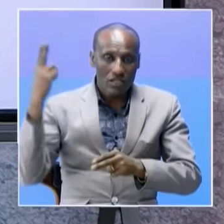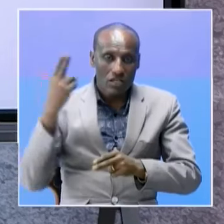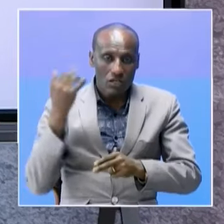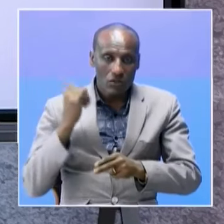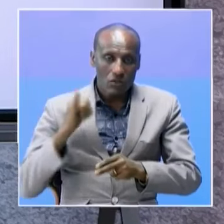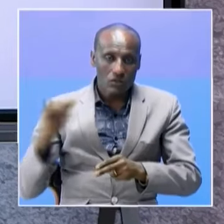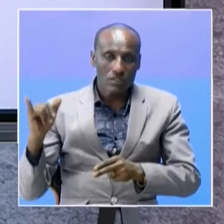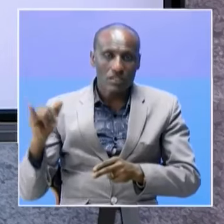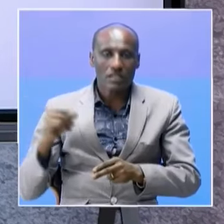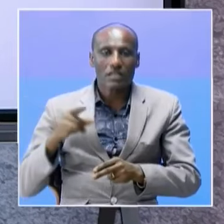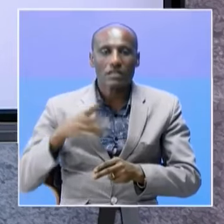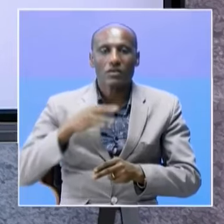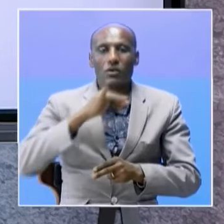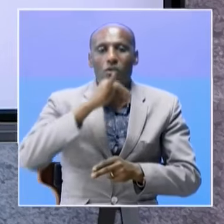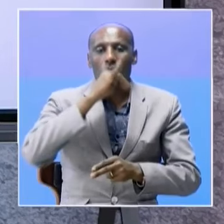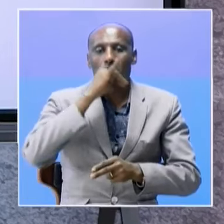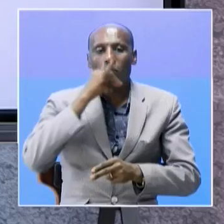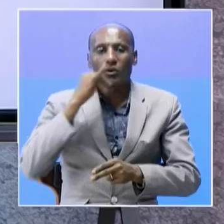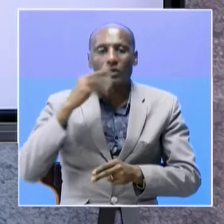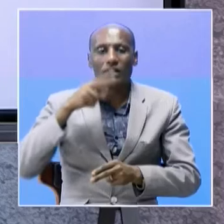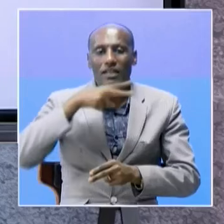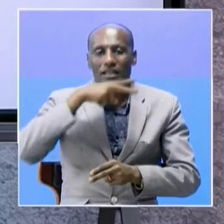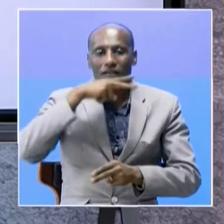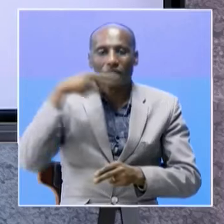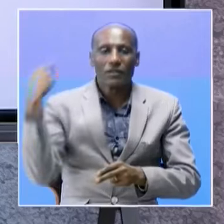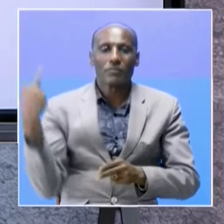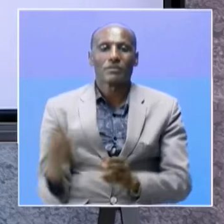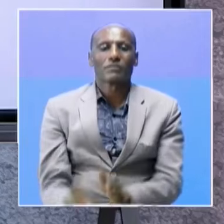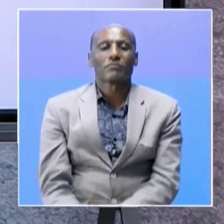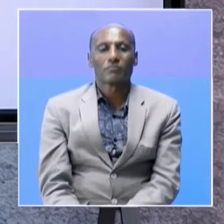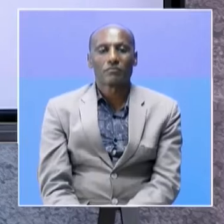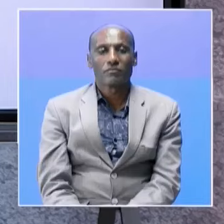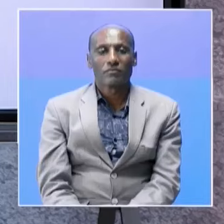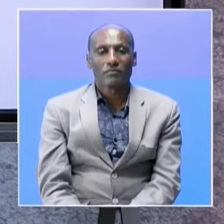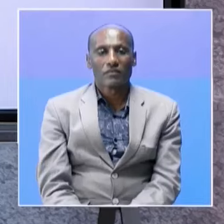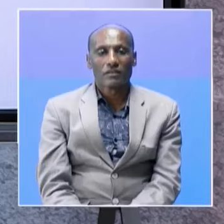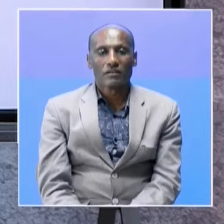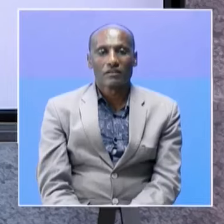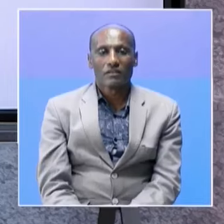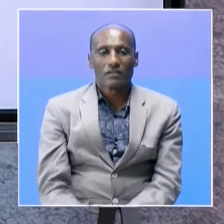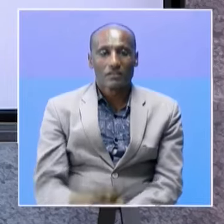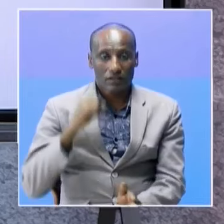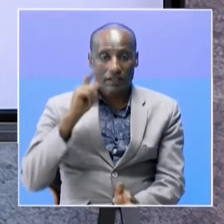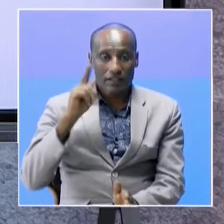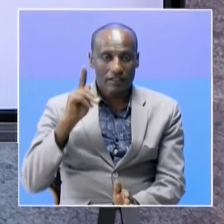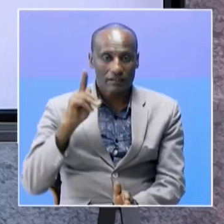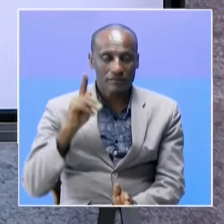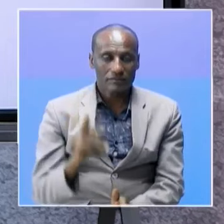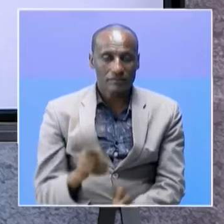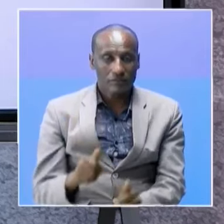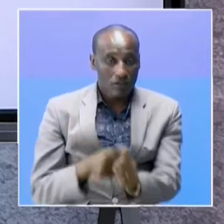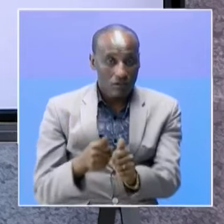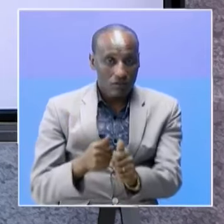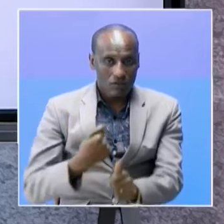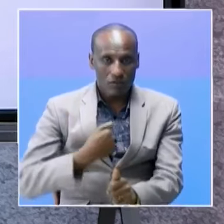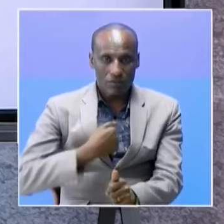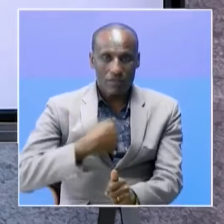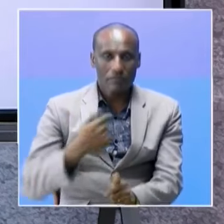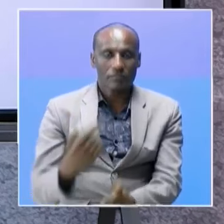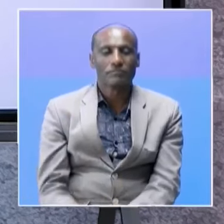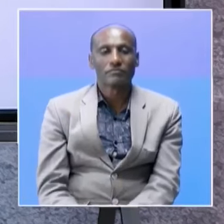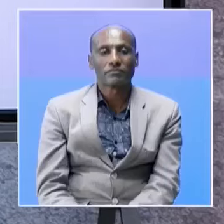us how to express possibility and probability in your sentence. Okay? Follow me.